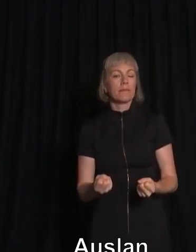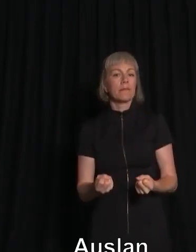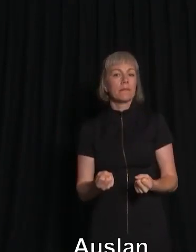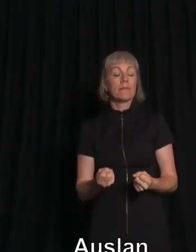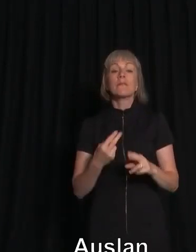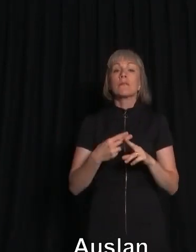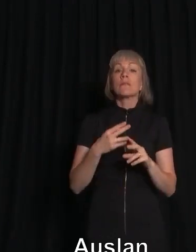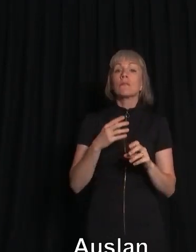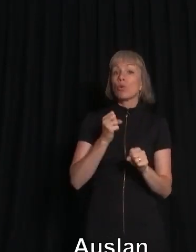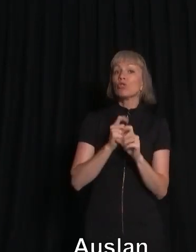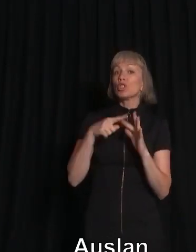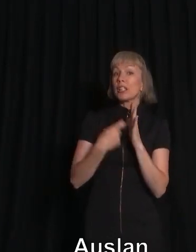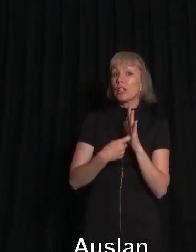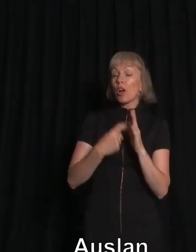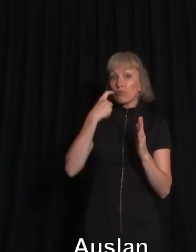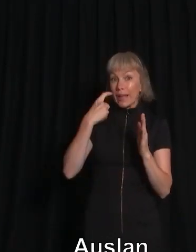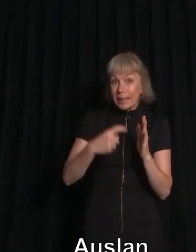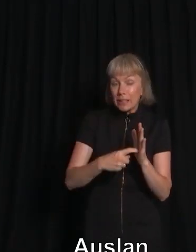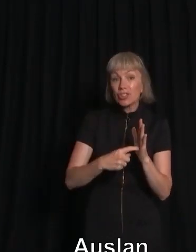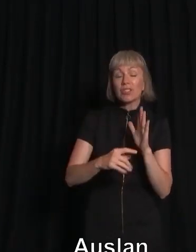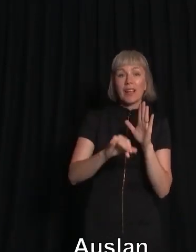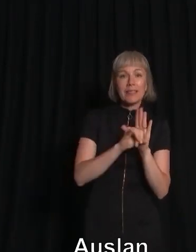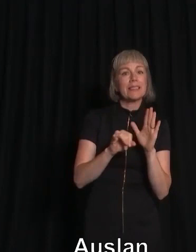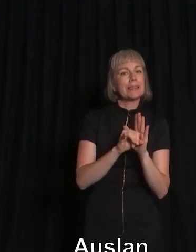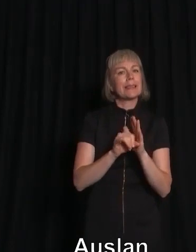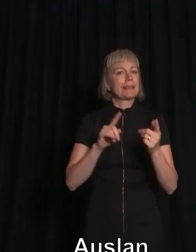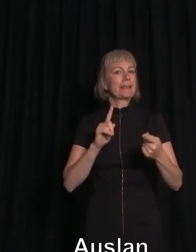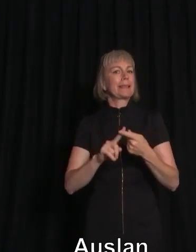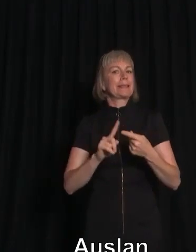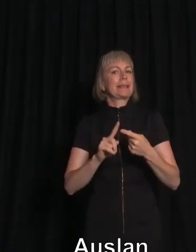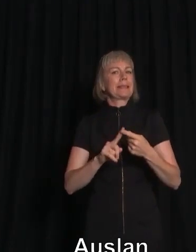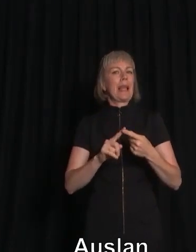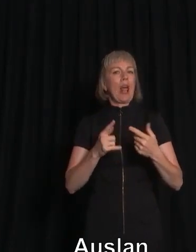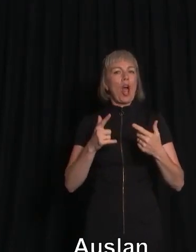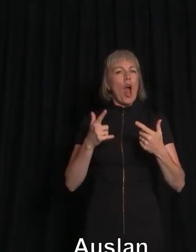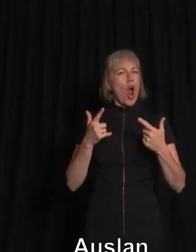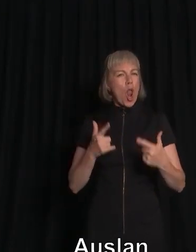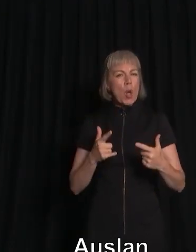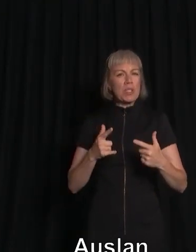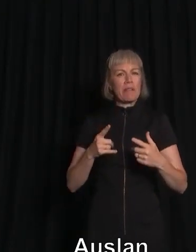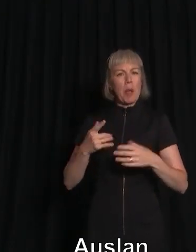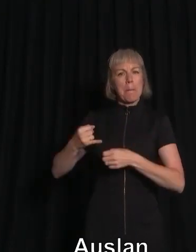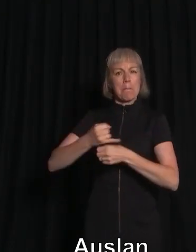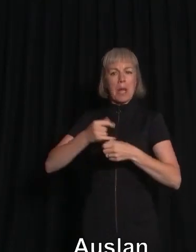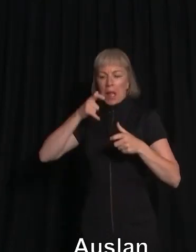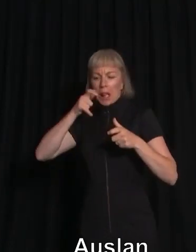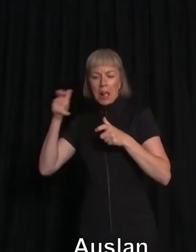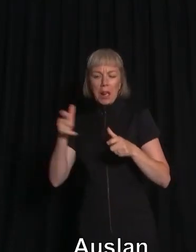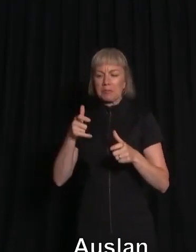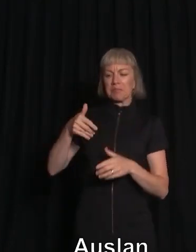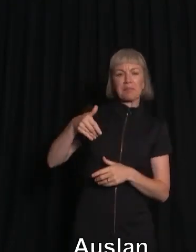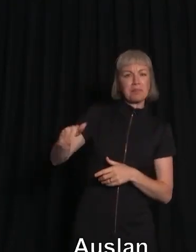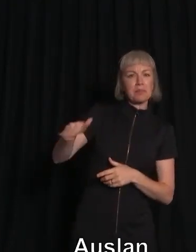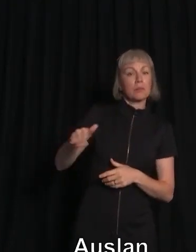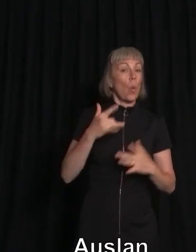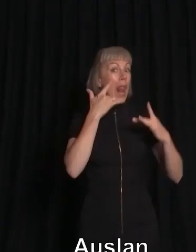a gatekeeping and a marrying between the legal system and the medical system, such that the legal